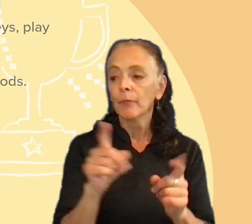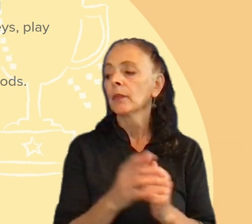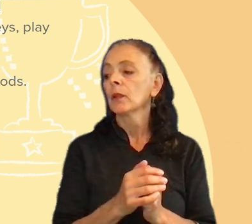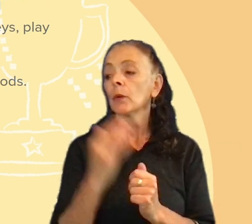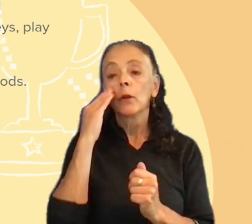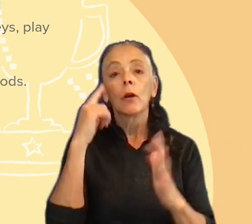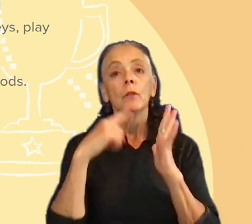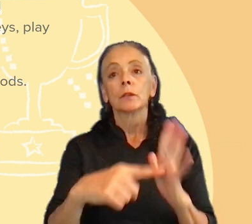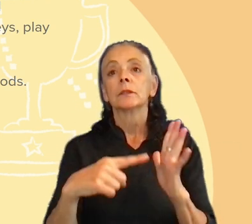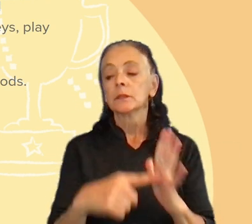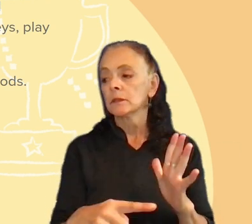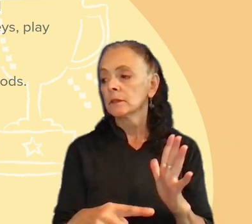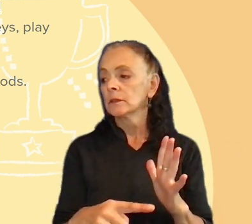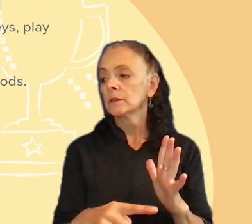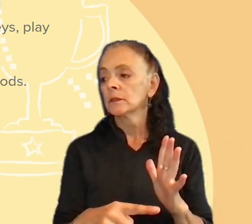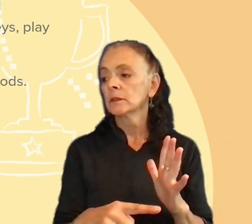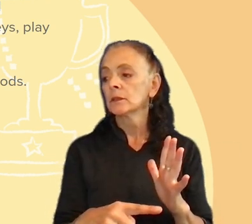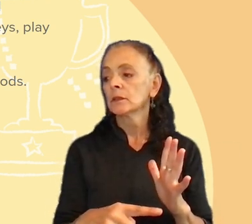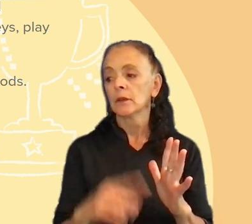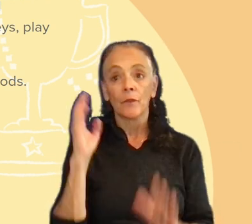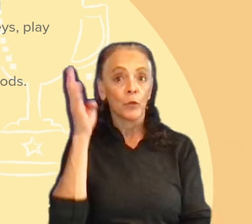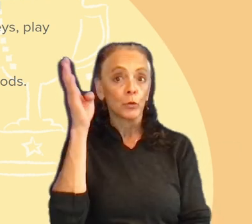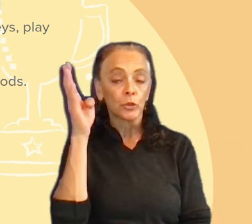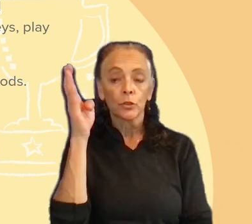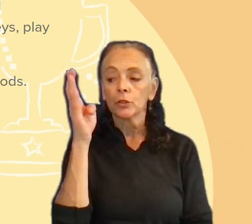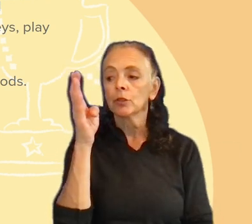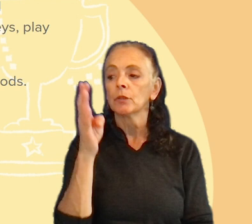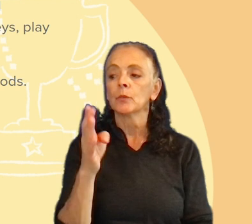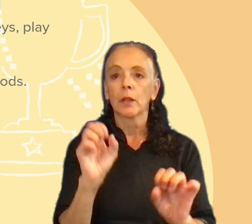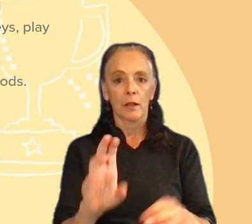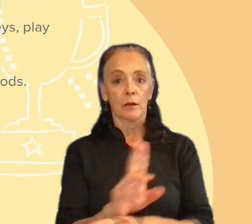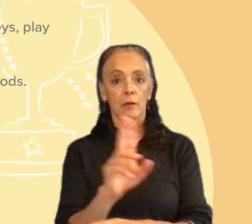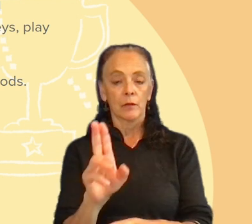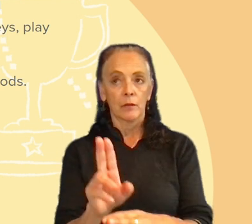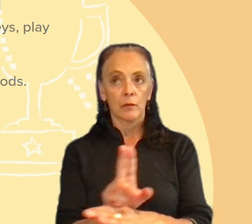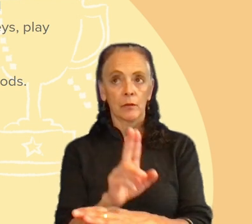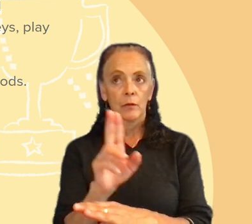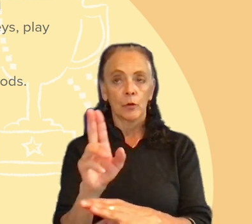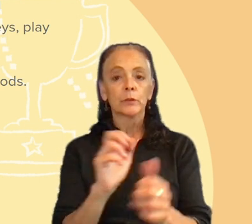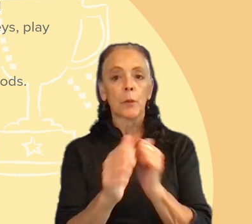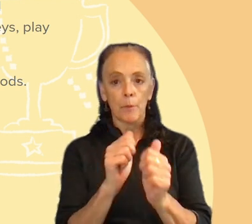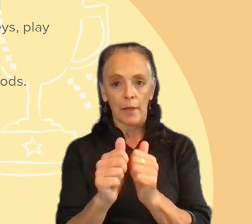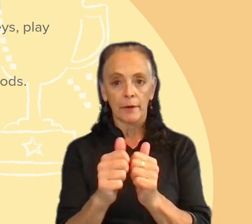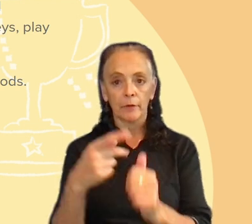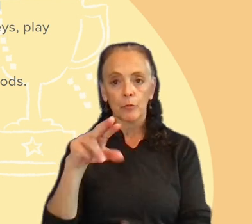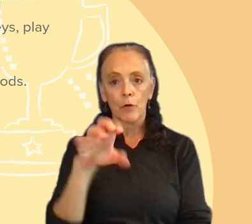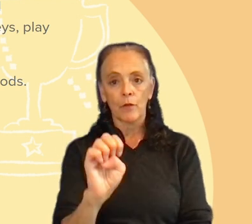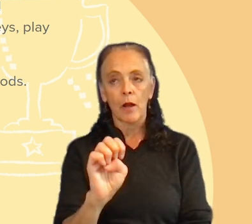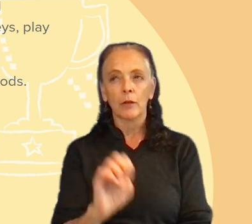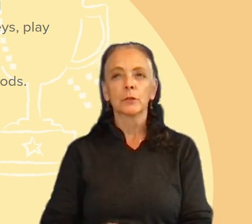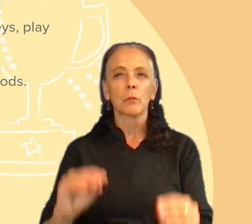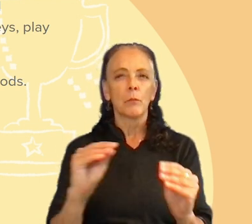instance we can in the future use competitive profile that is more